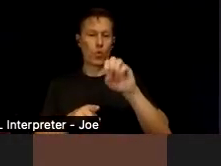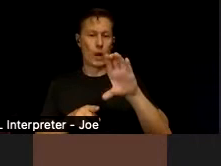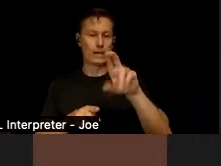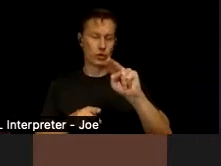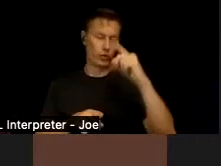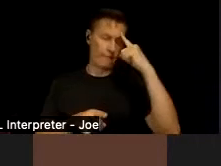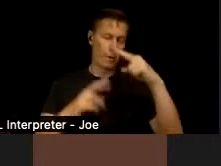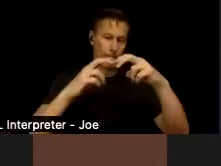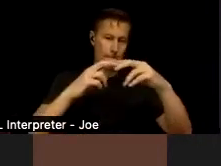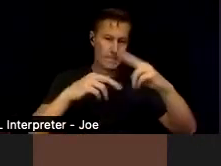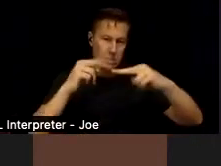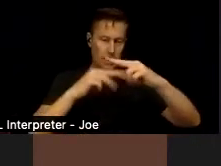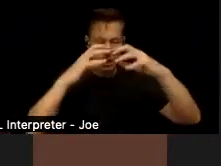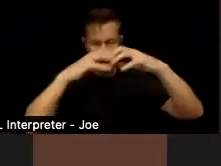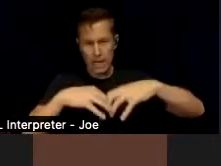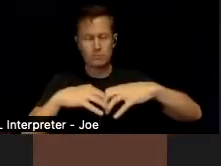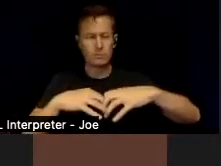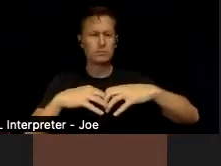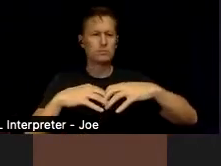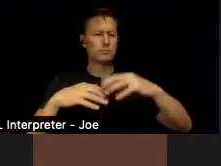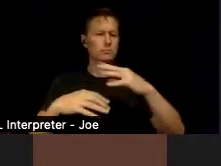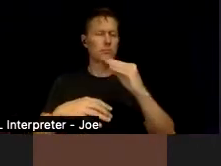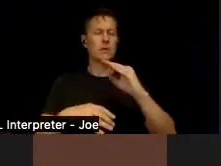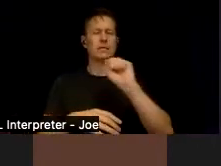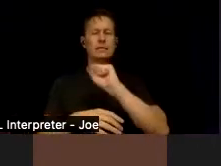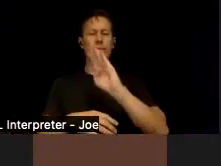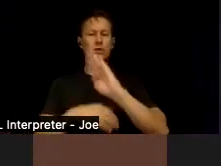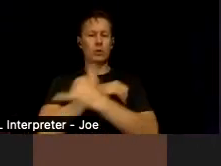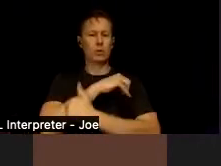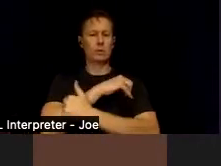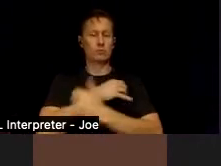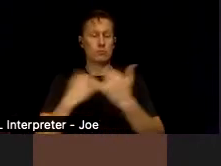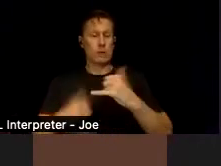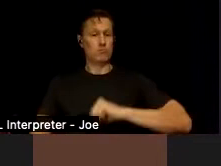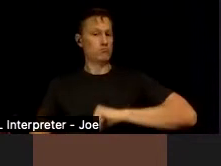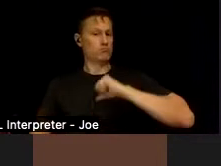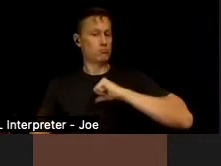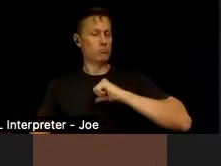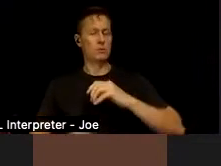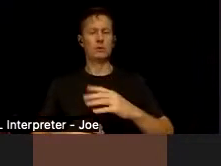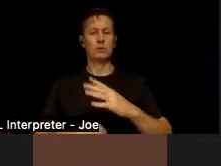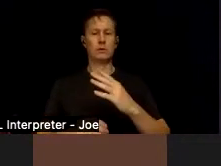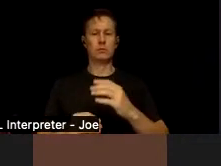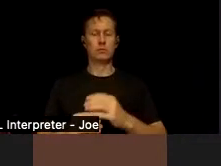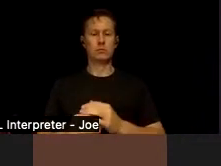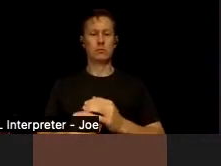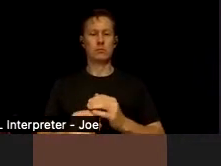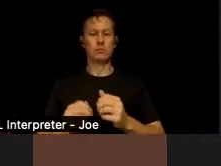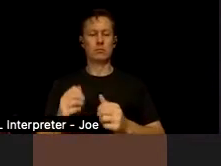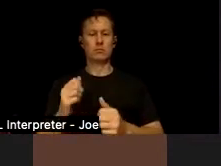collapse, high angle type systems. So San Bernardino County is proud to field one of the regional